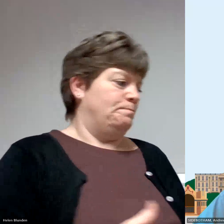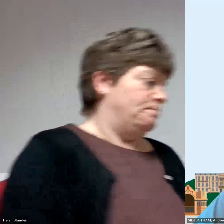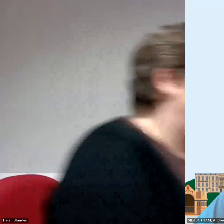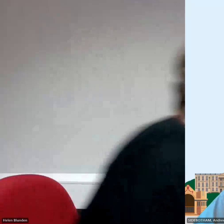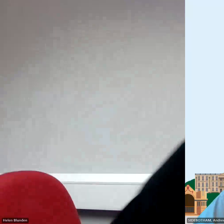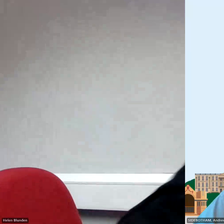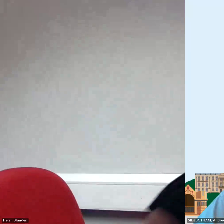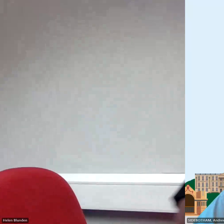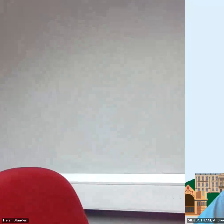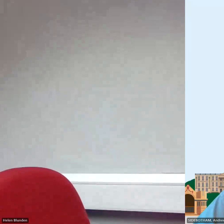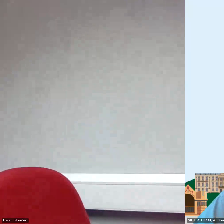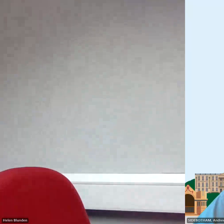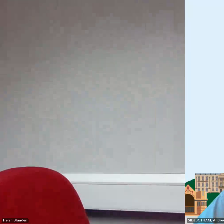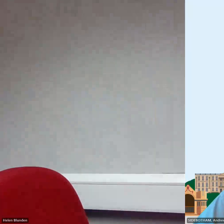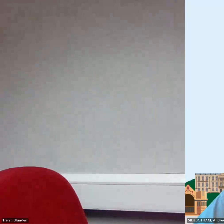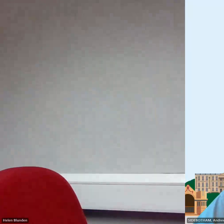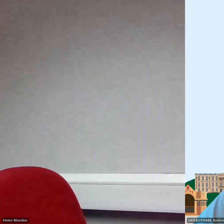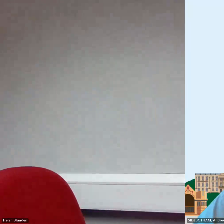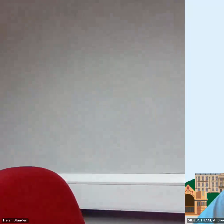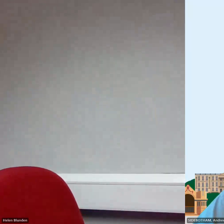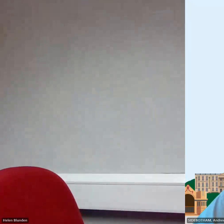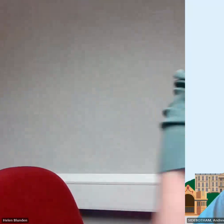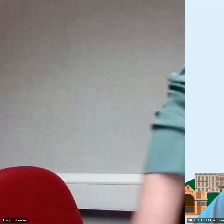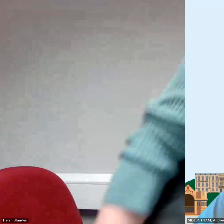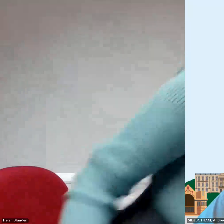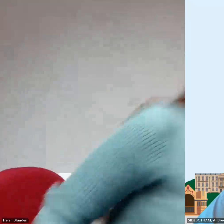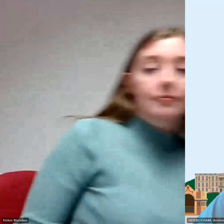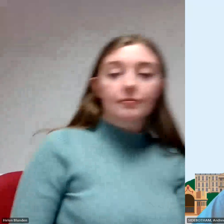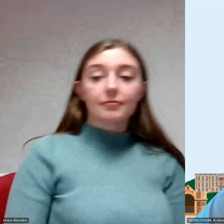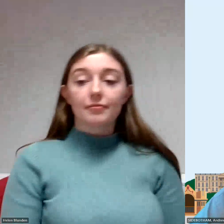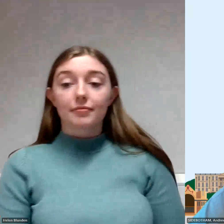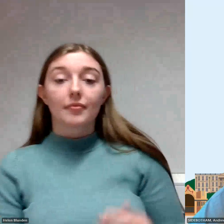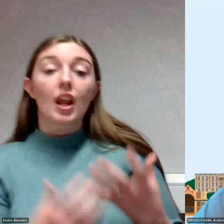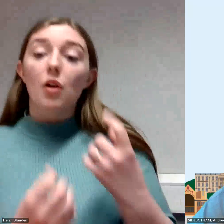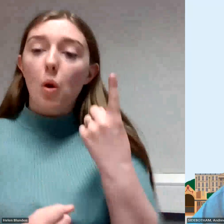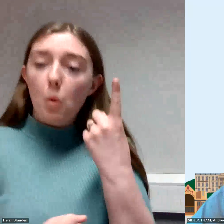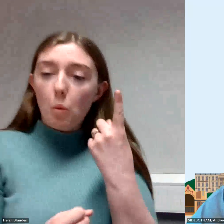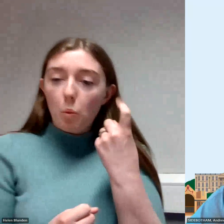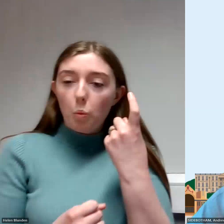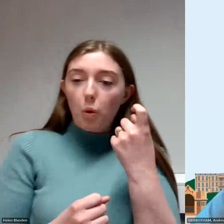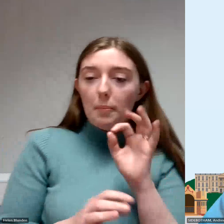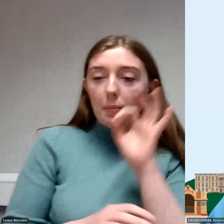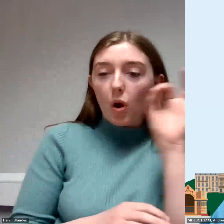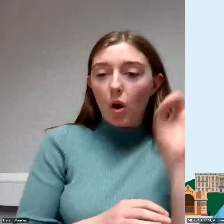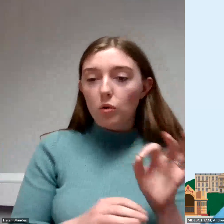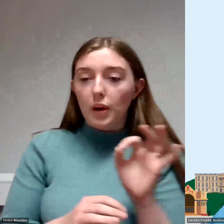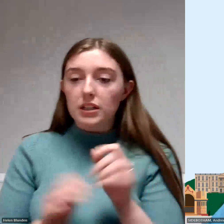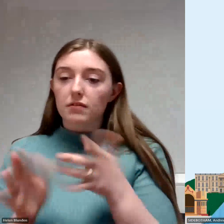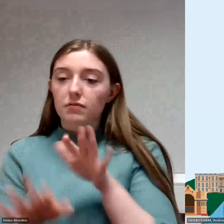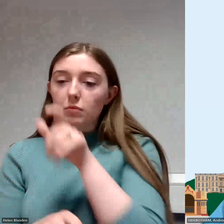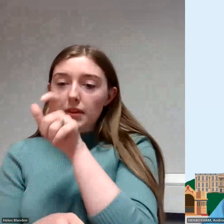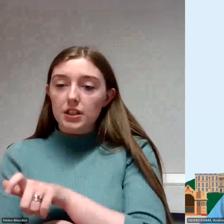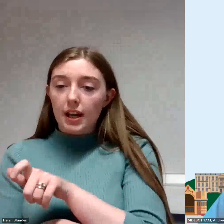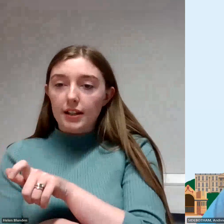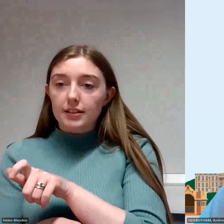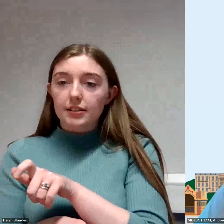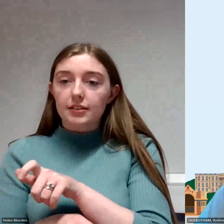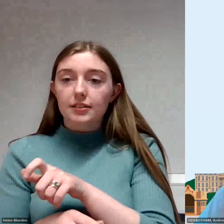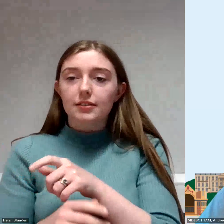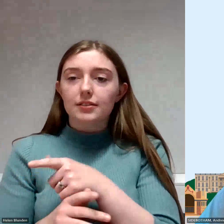Okay, we have one more from the chat before we go to a couple of hands up. So Simon Ratcliffe asks, do any